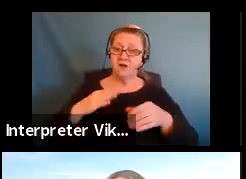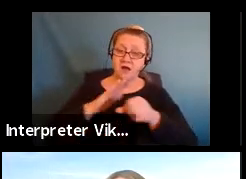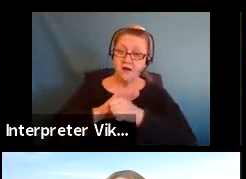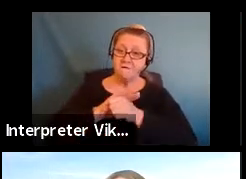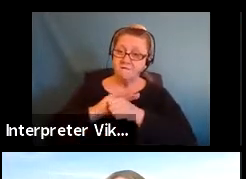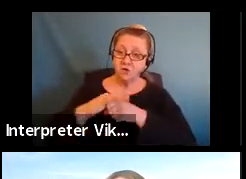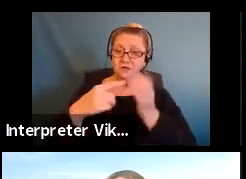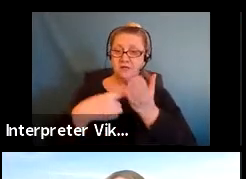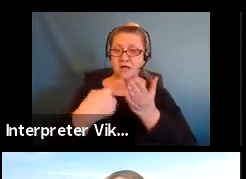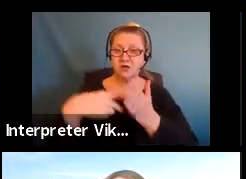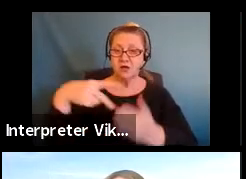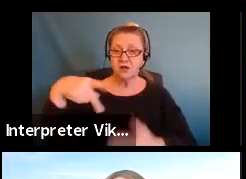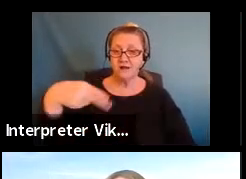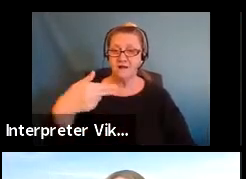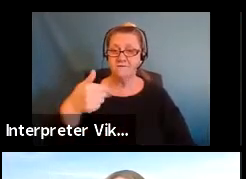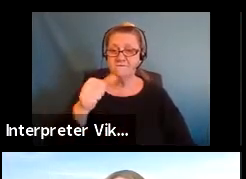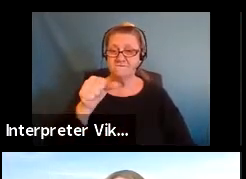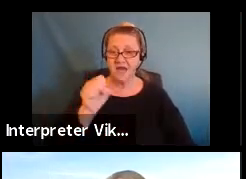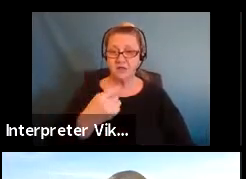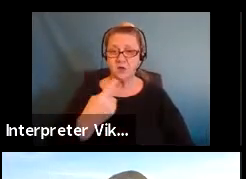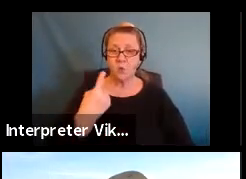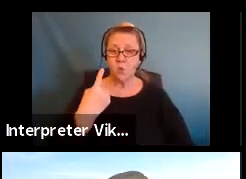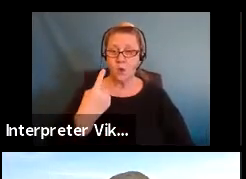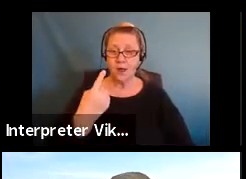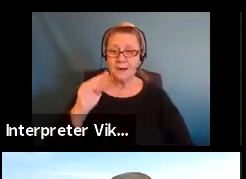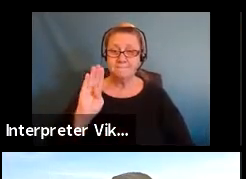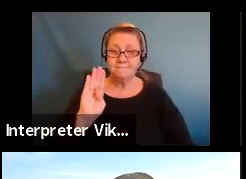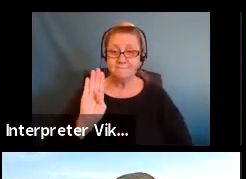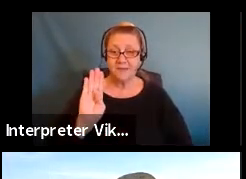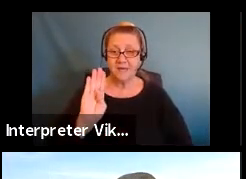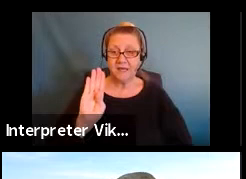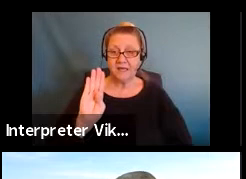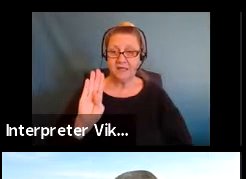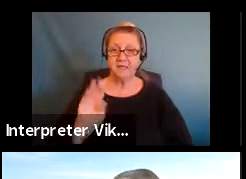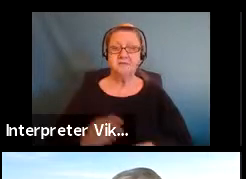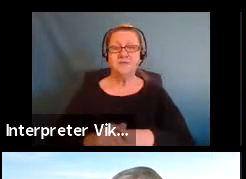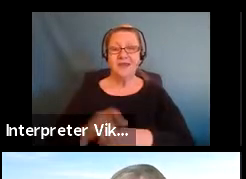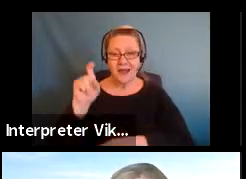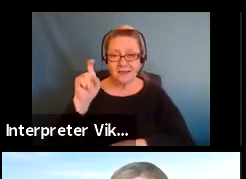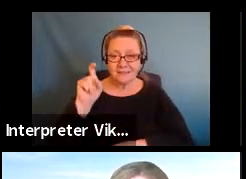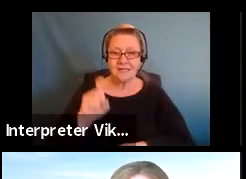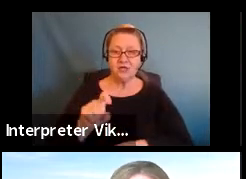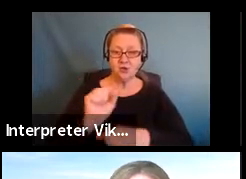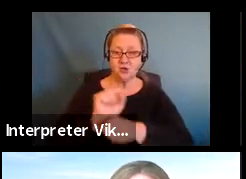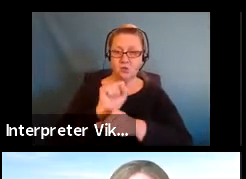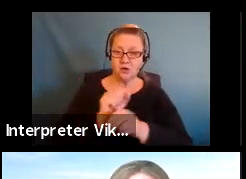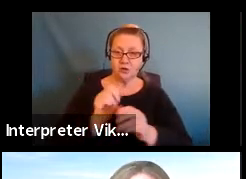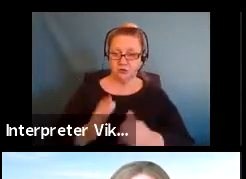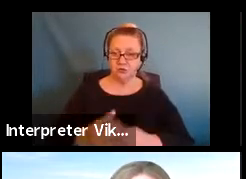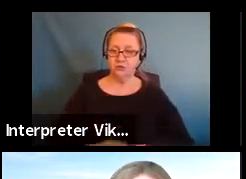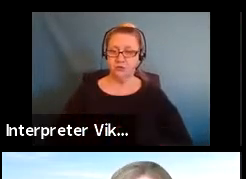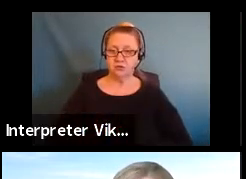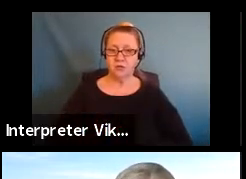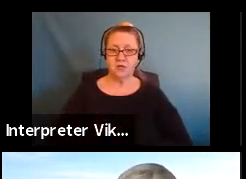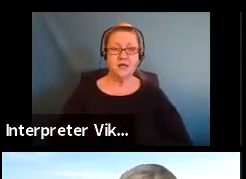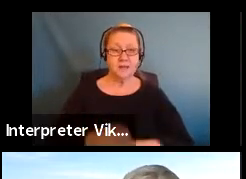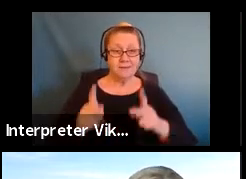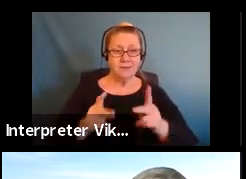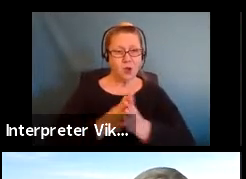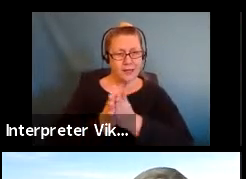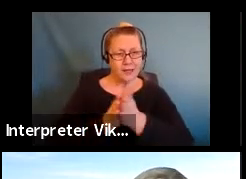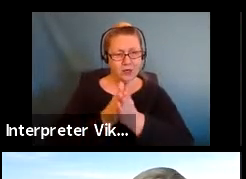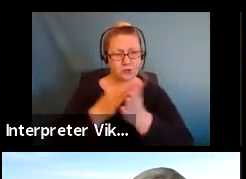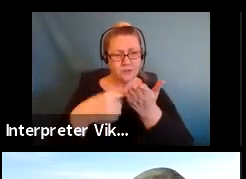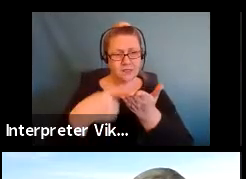the phase 1B essential workers. So we know that that is something that folks are are eager to discuss, and we